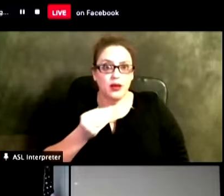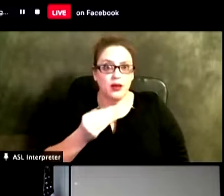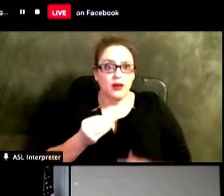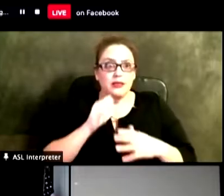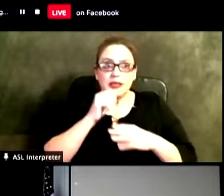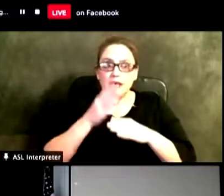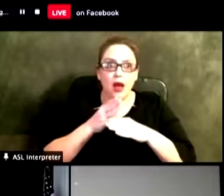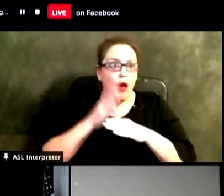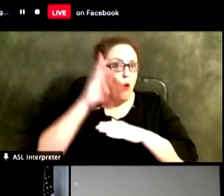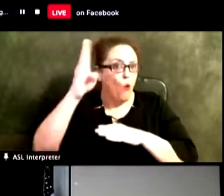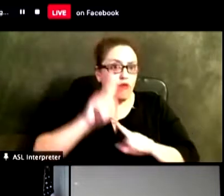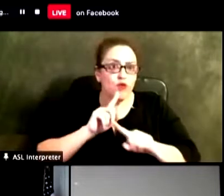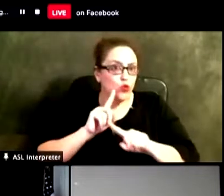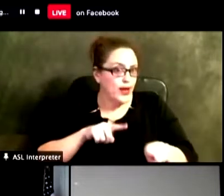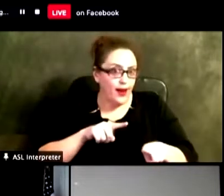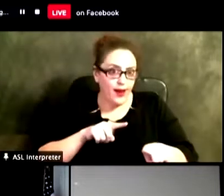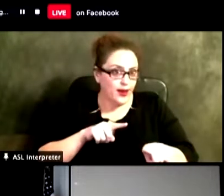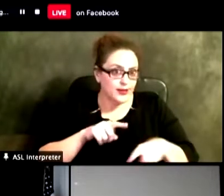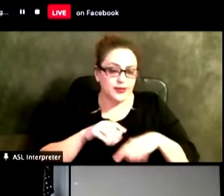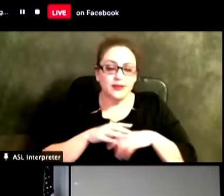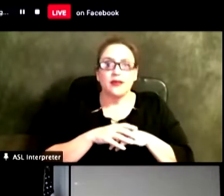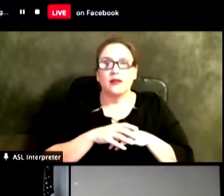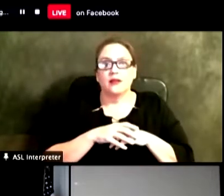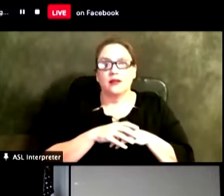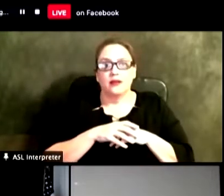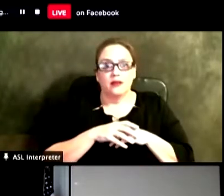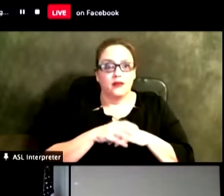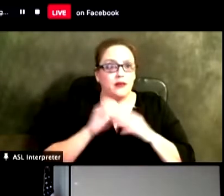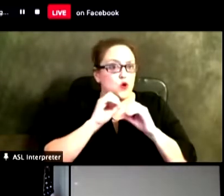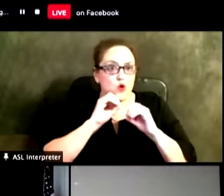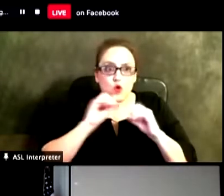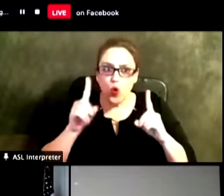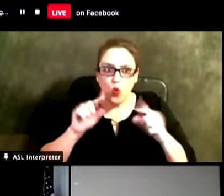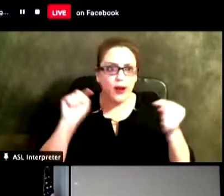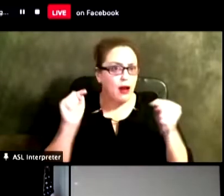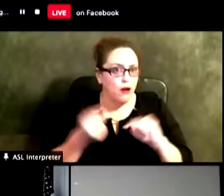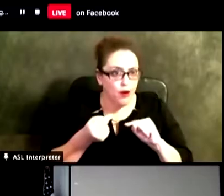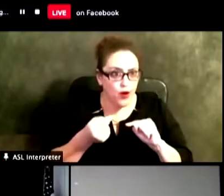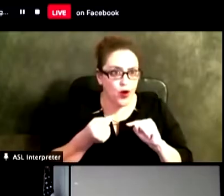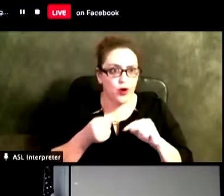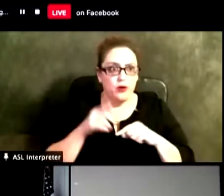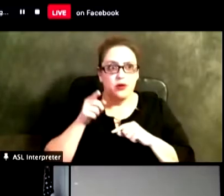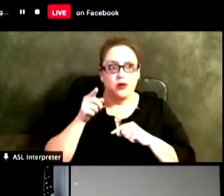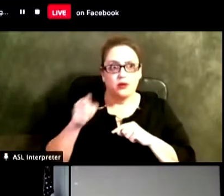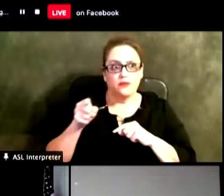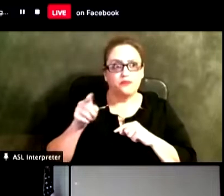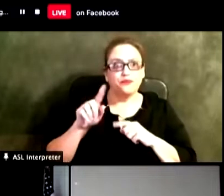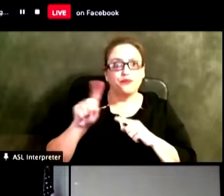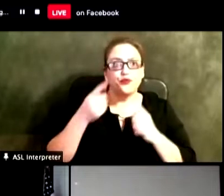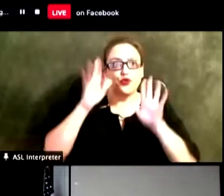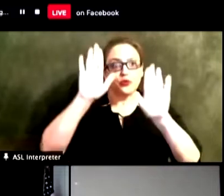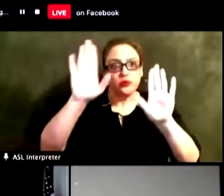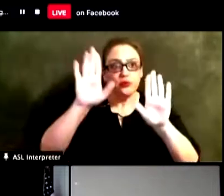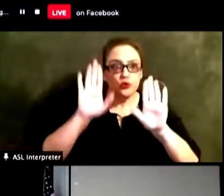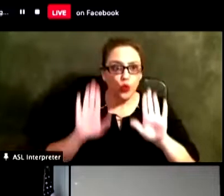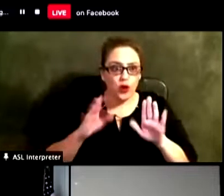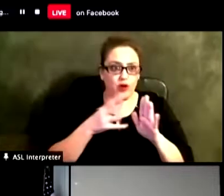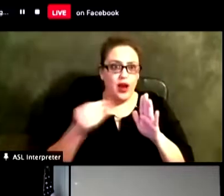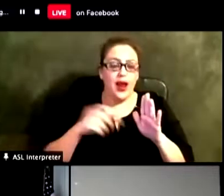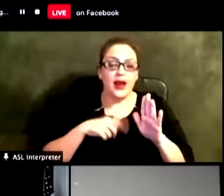overreact. Where anybody got harmed or anything, they were wonderful, and I